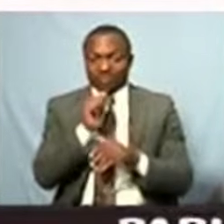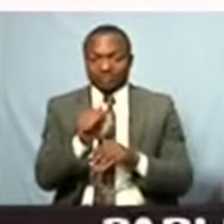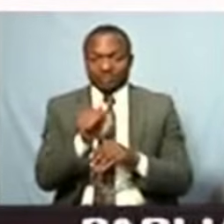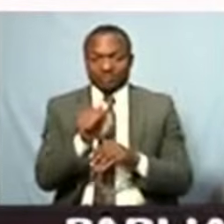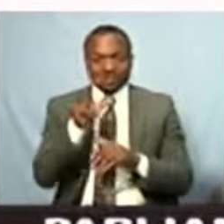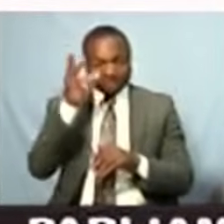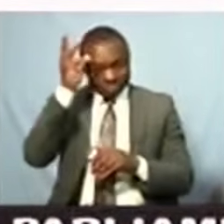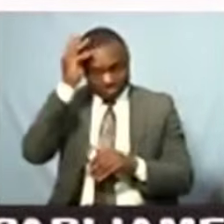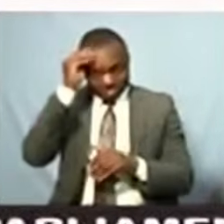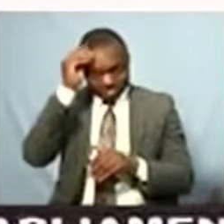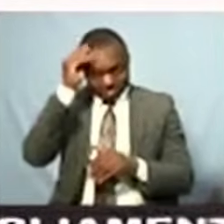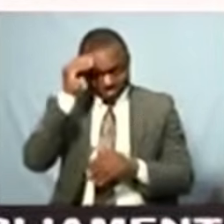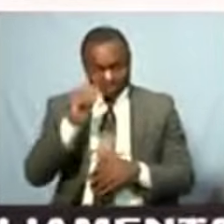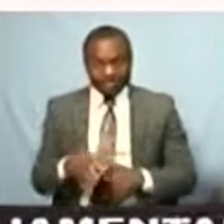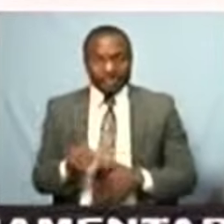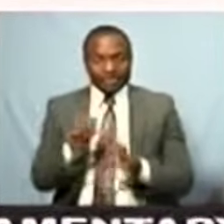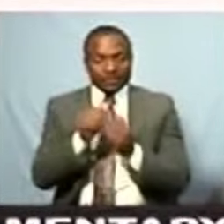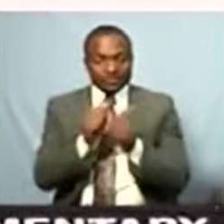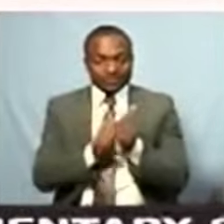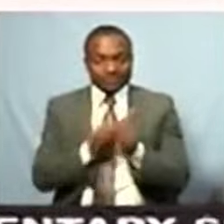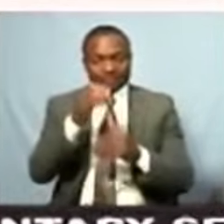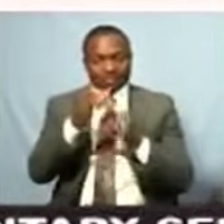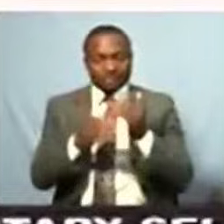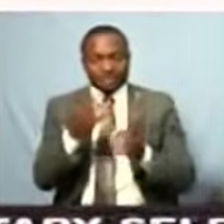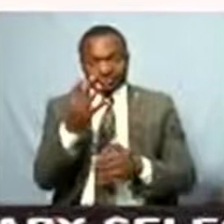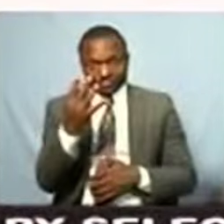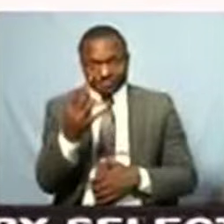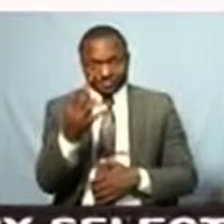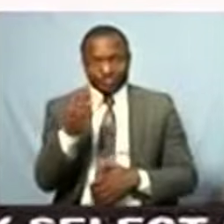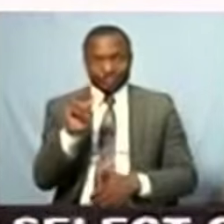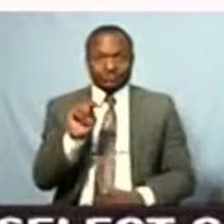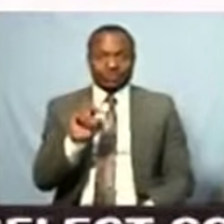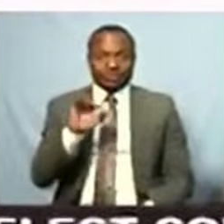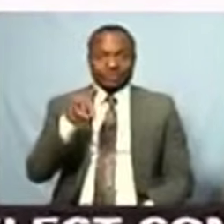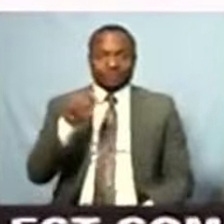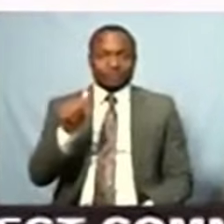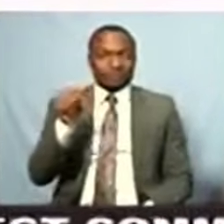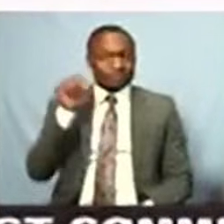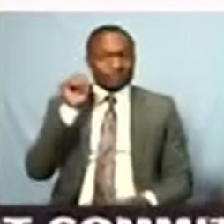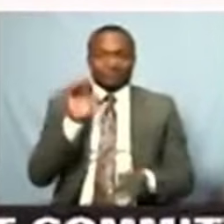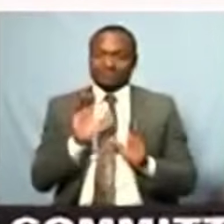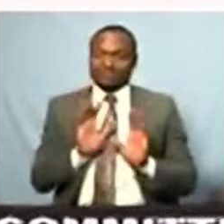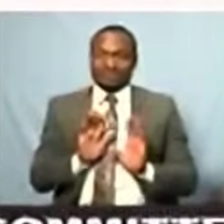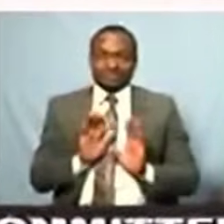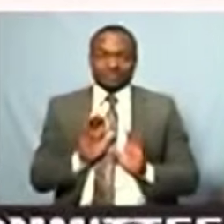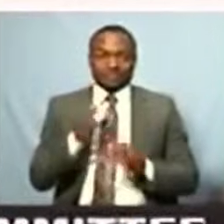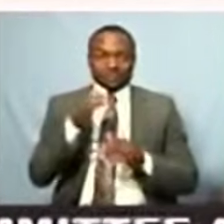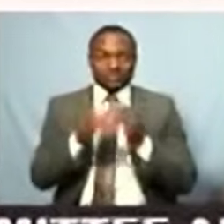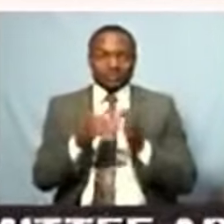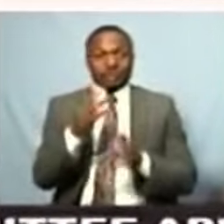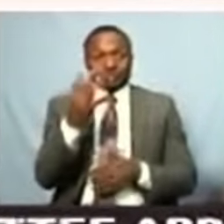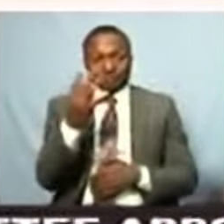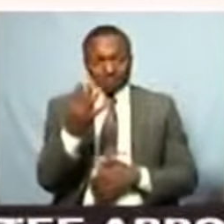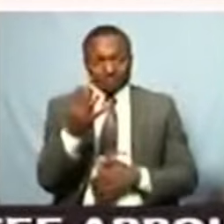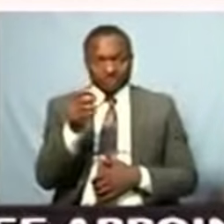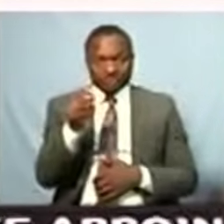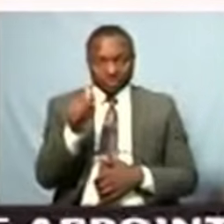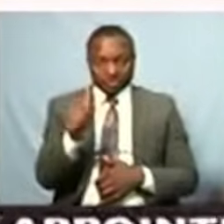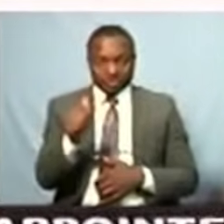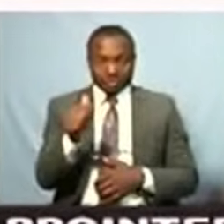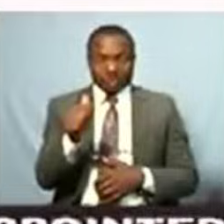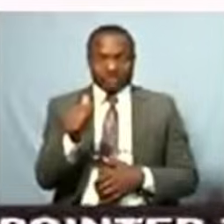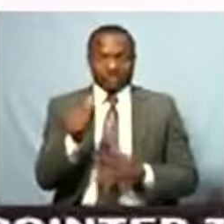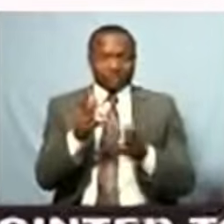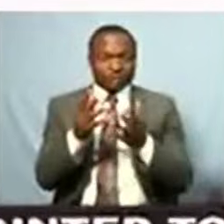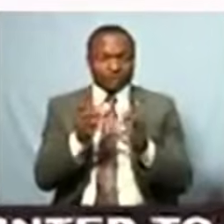expedience. With regard to clause 4, NIPA has no objection to the provision of clause 4A,